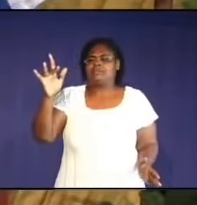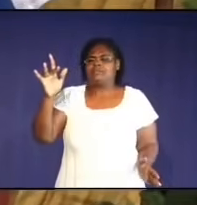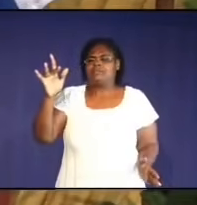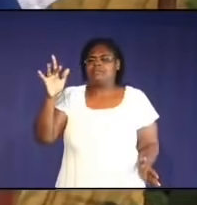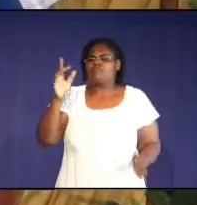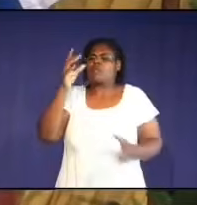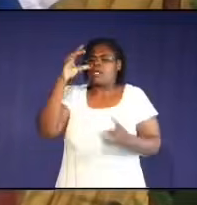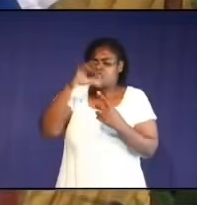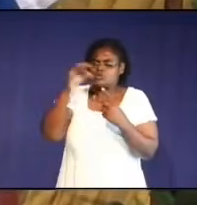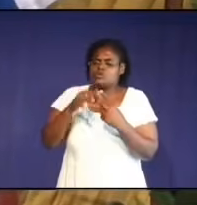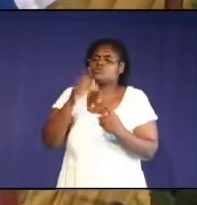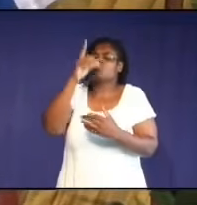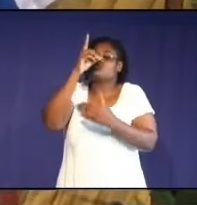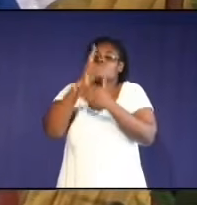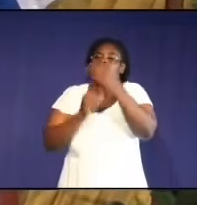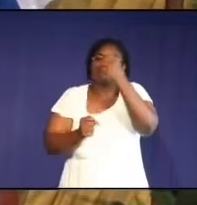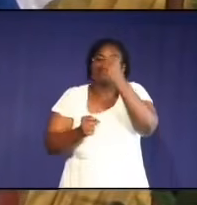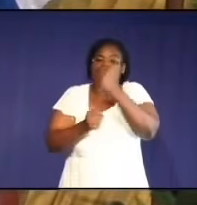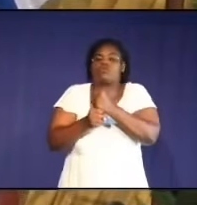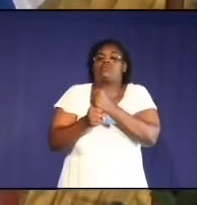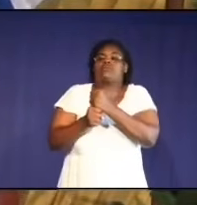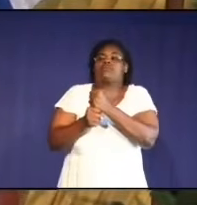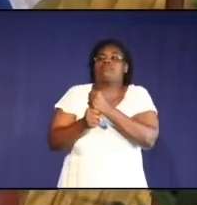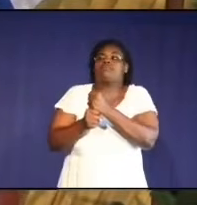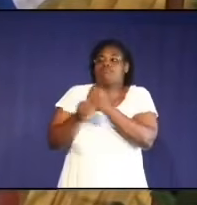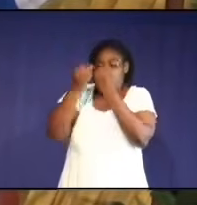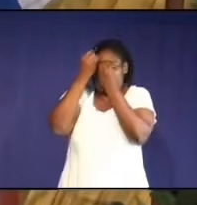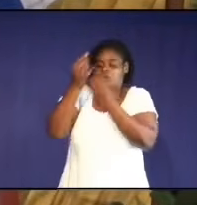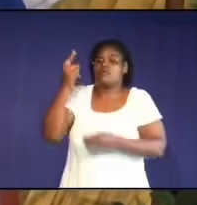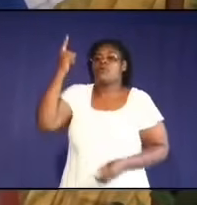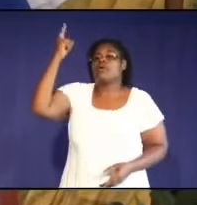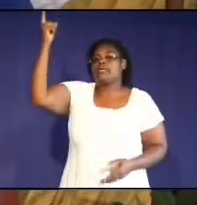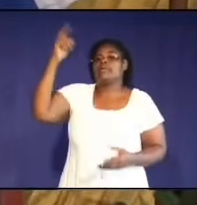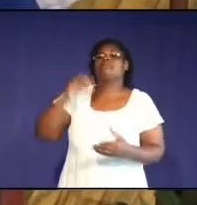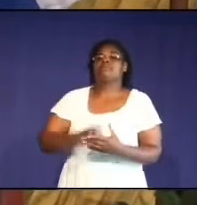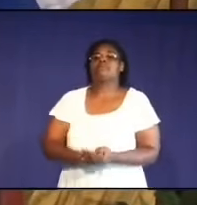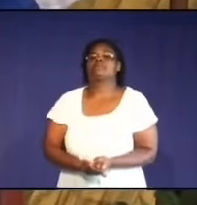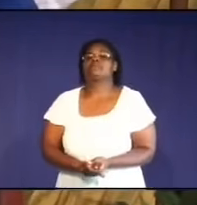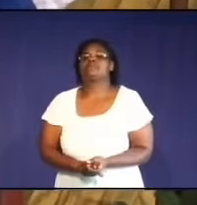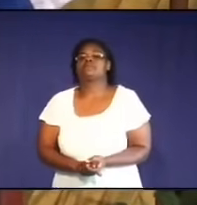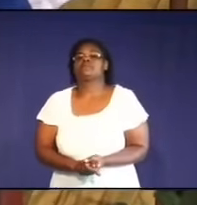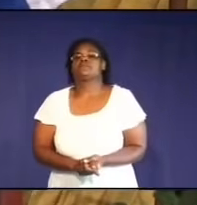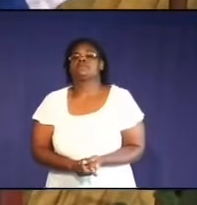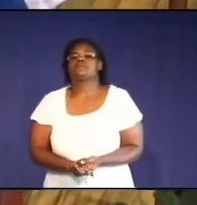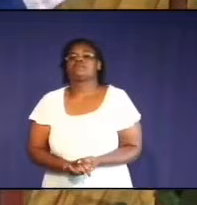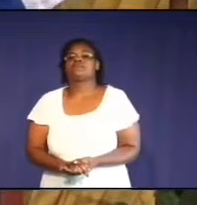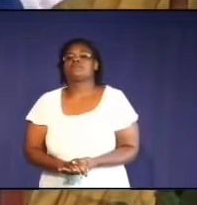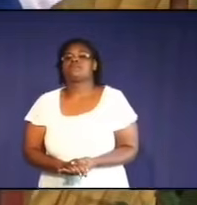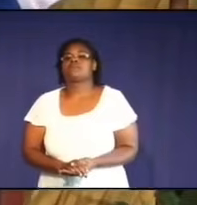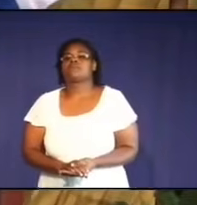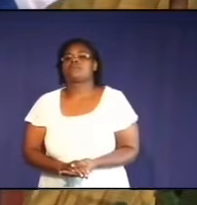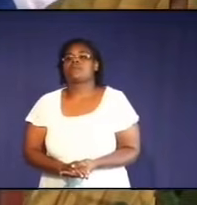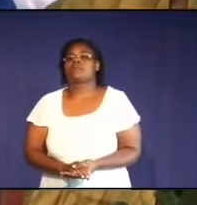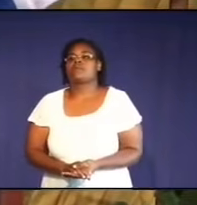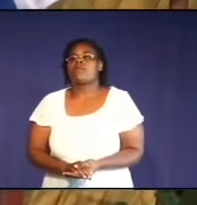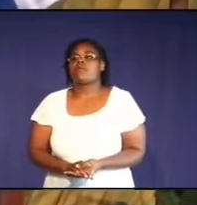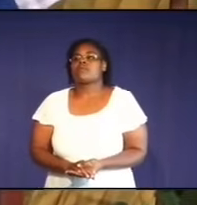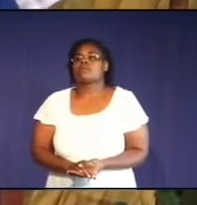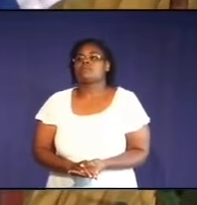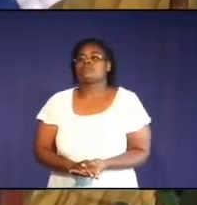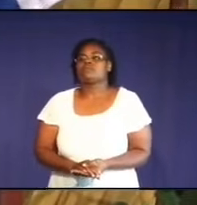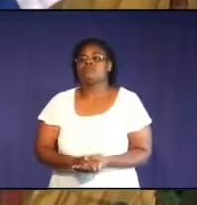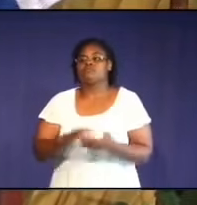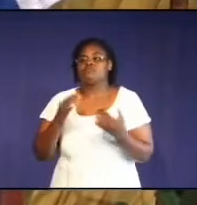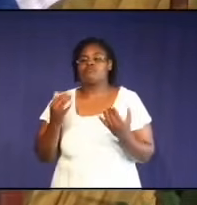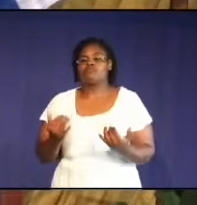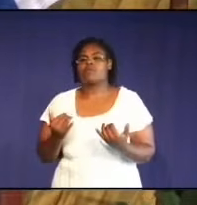obey. I'm done. So he said, preacher, I have one last